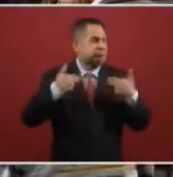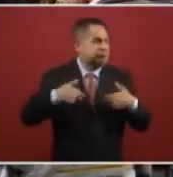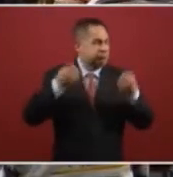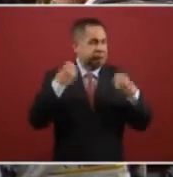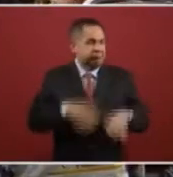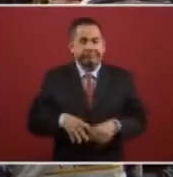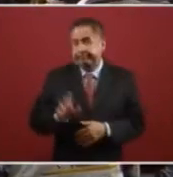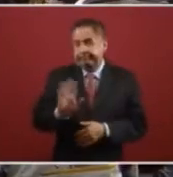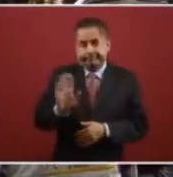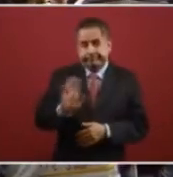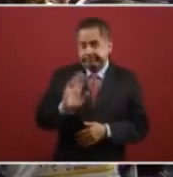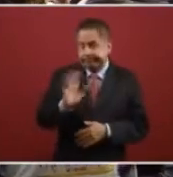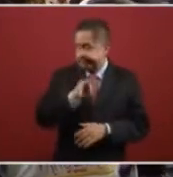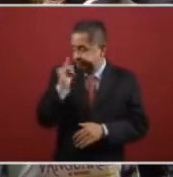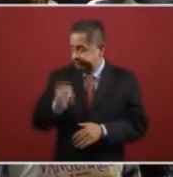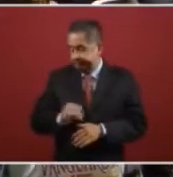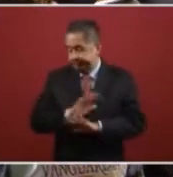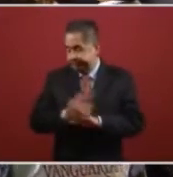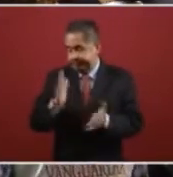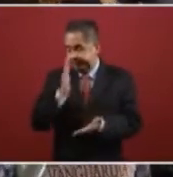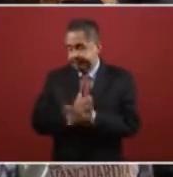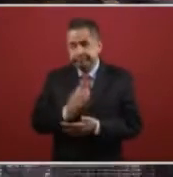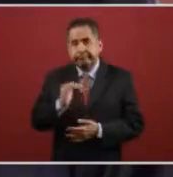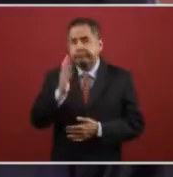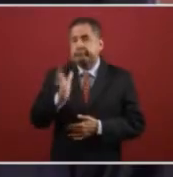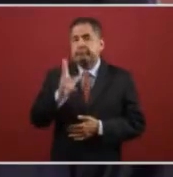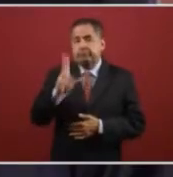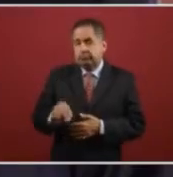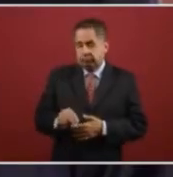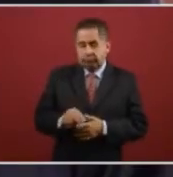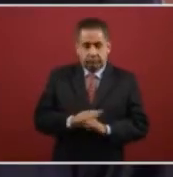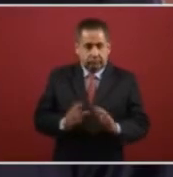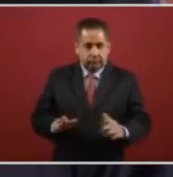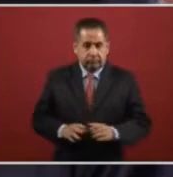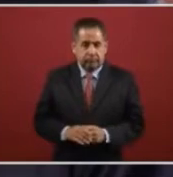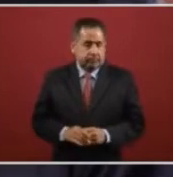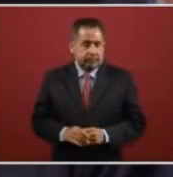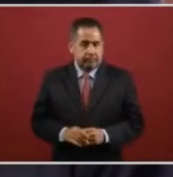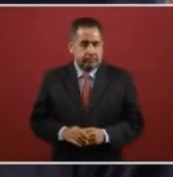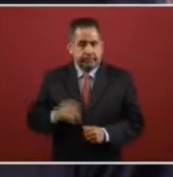that was the principal violator of human rights.